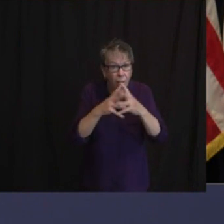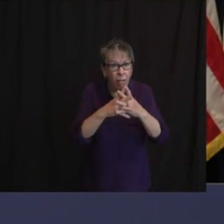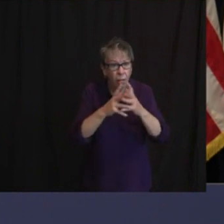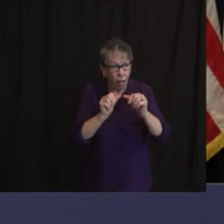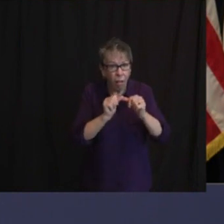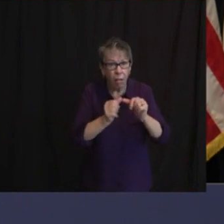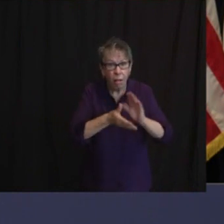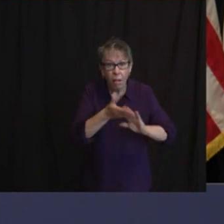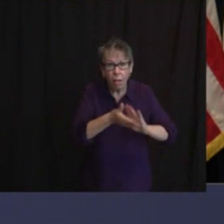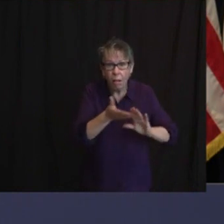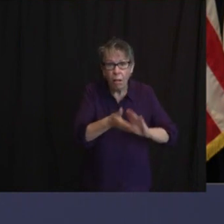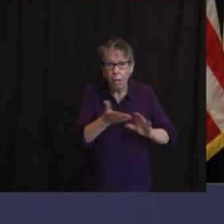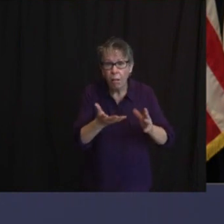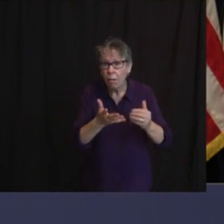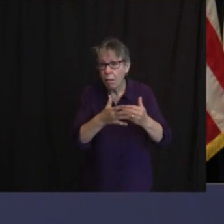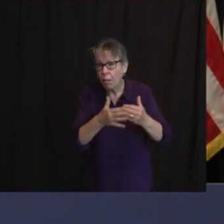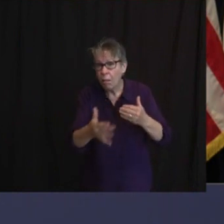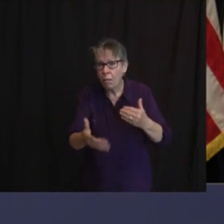force you're putting together?